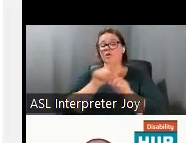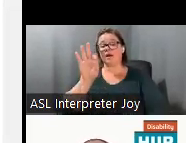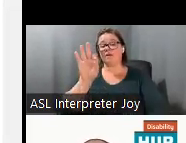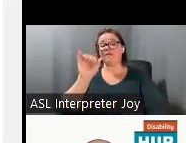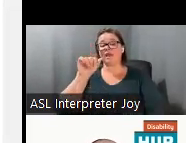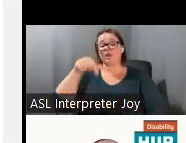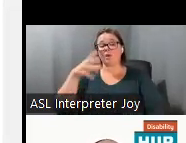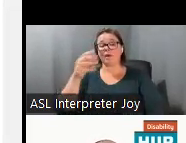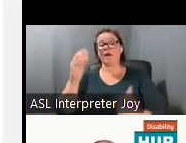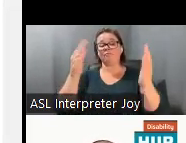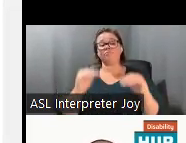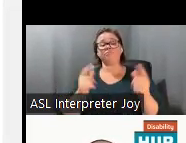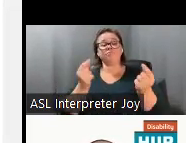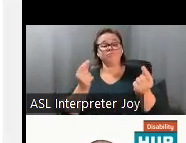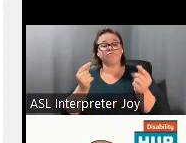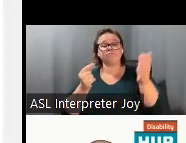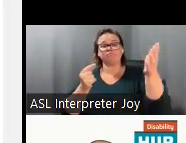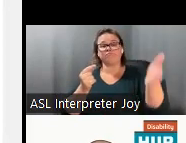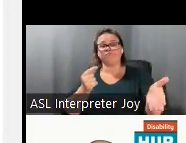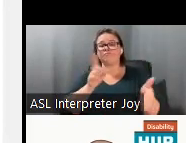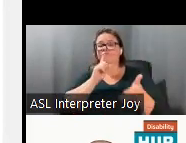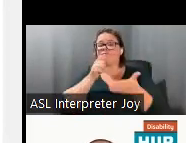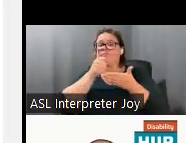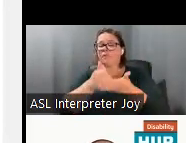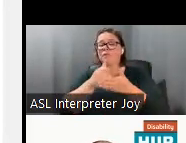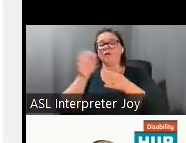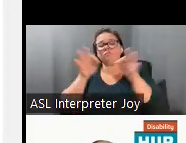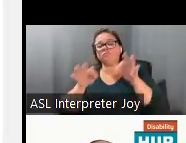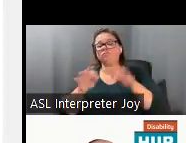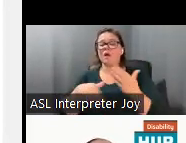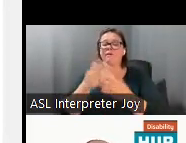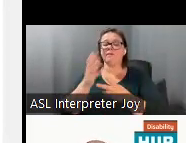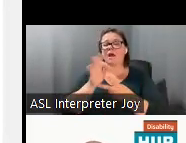next steps. So it's very helpful in going through all the options.